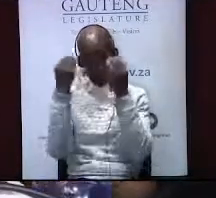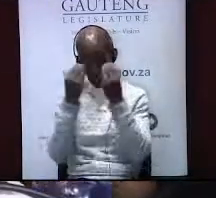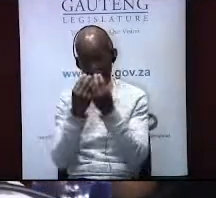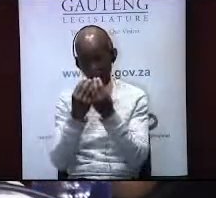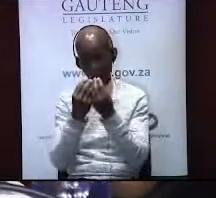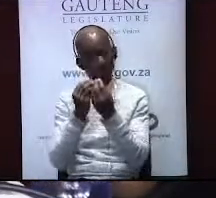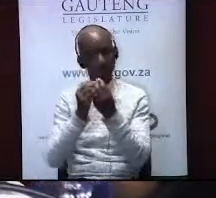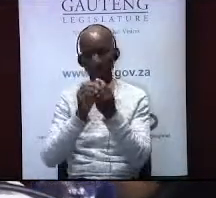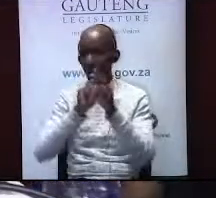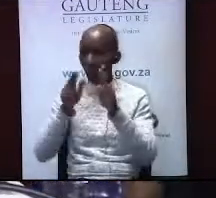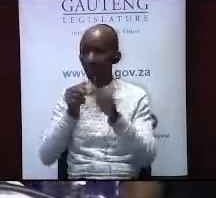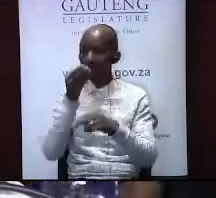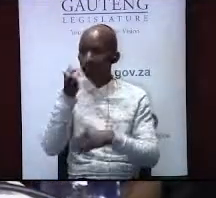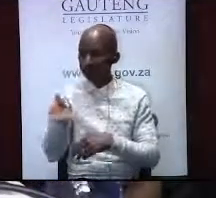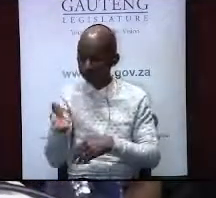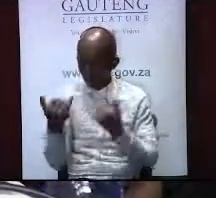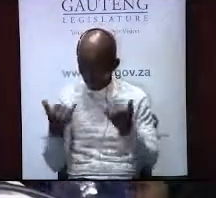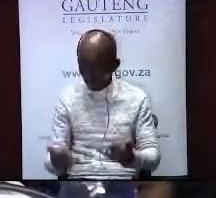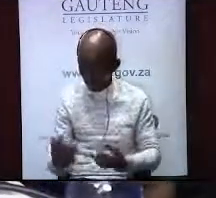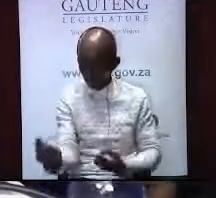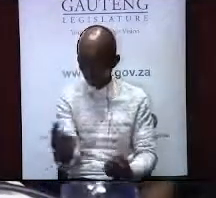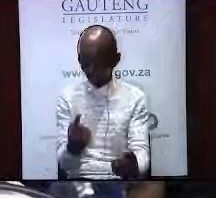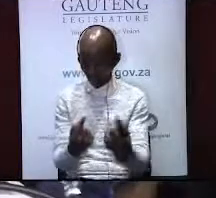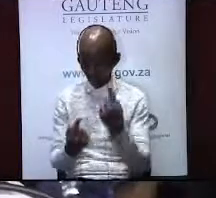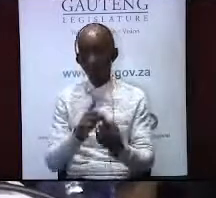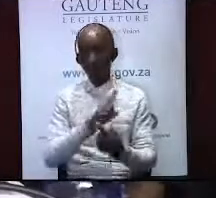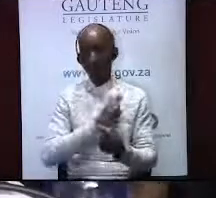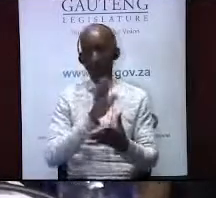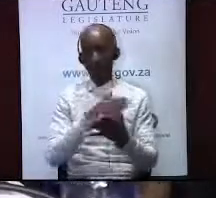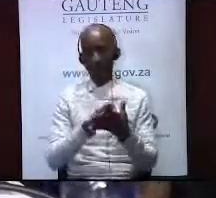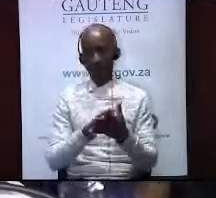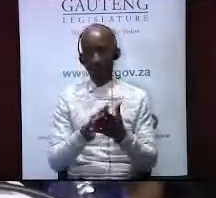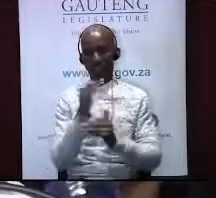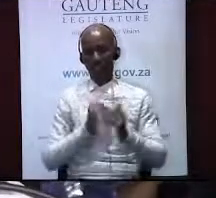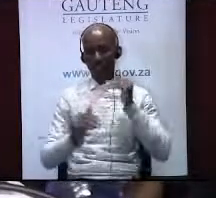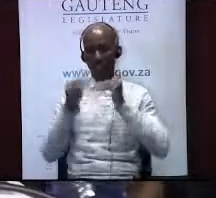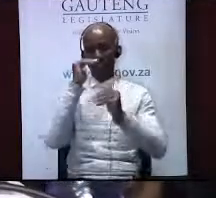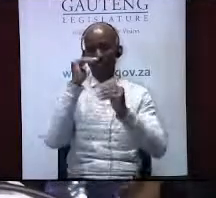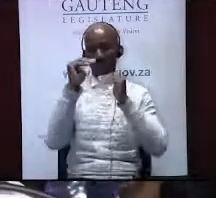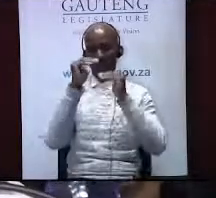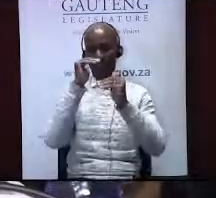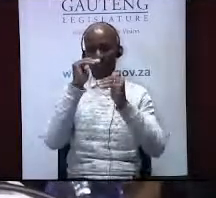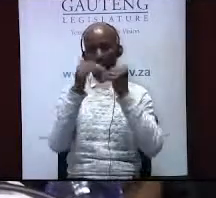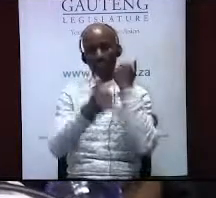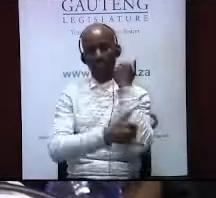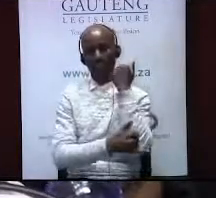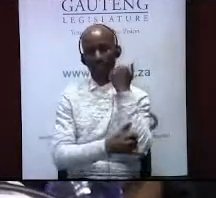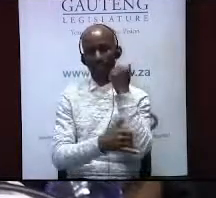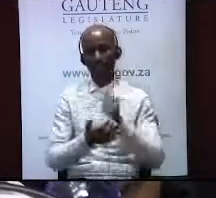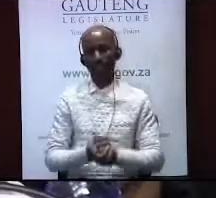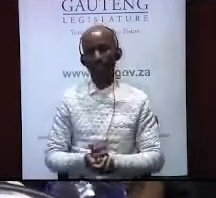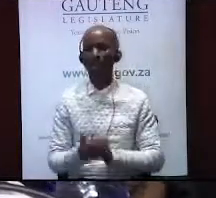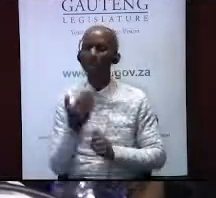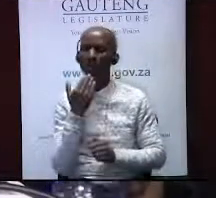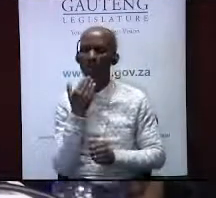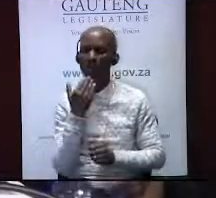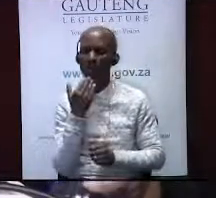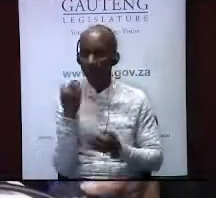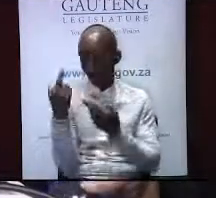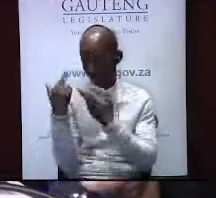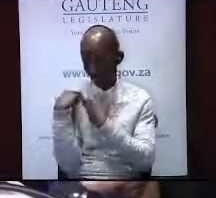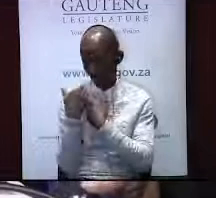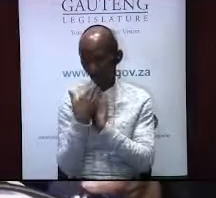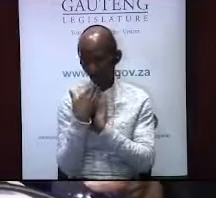are not supposed to be here, back in because there is instability in our country. Who is